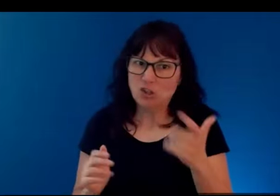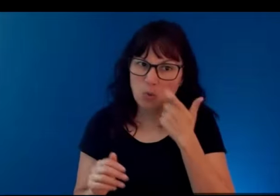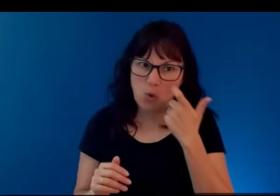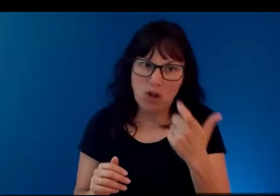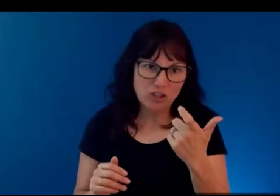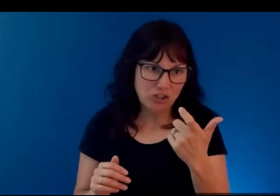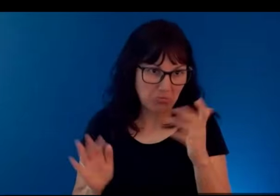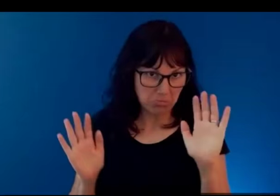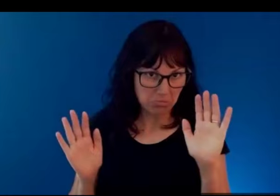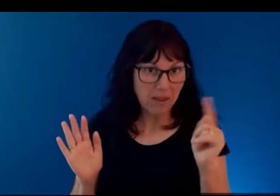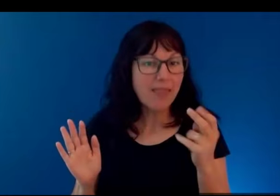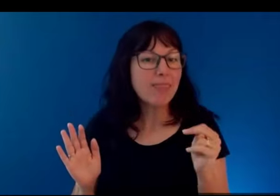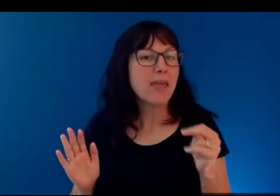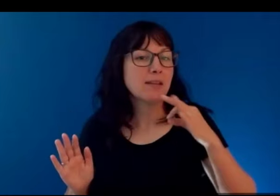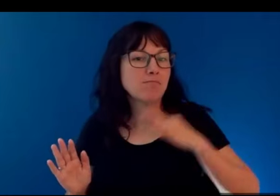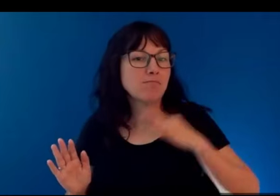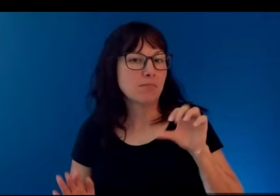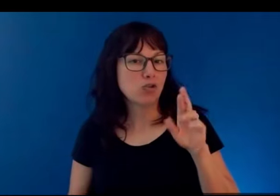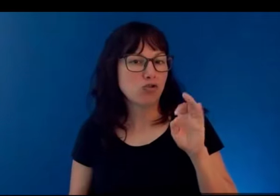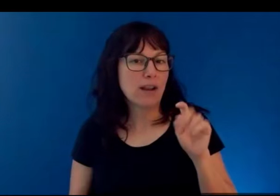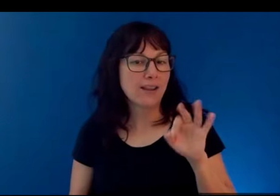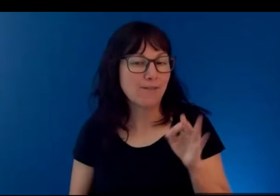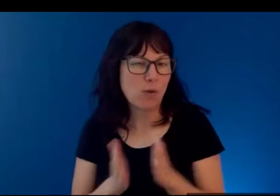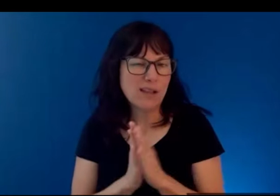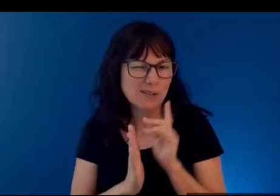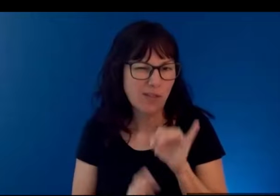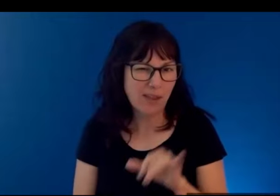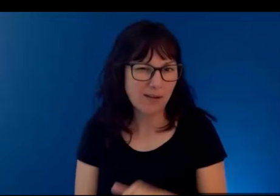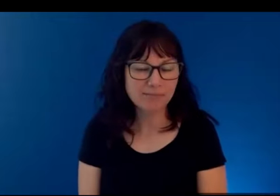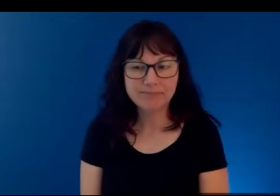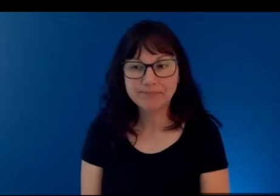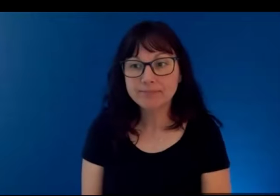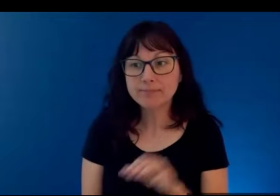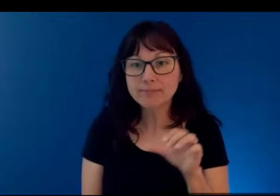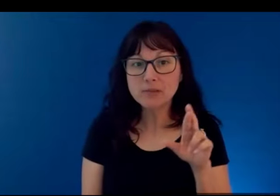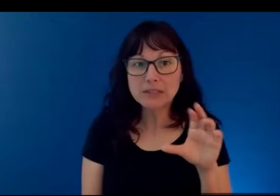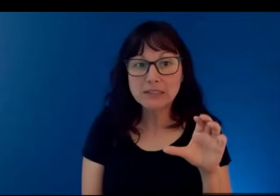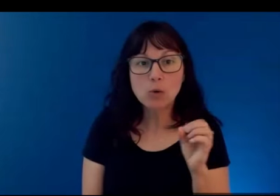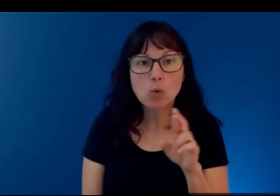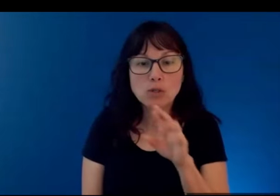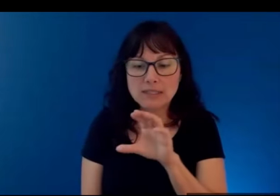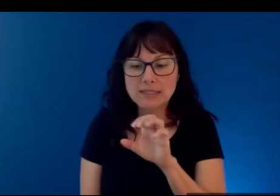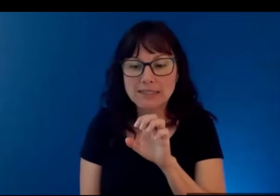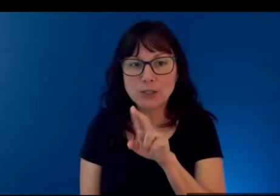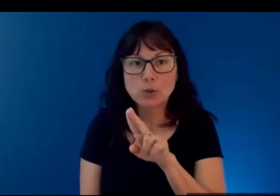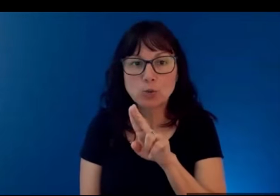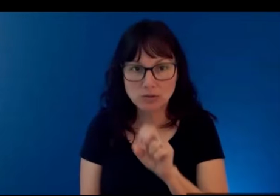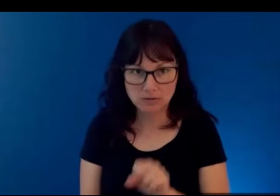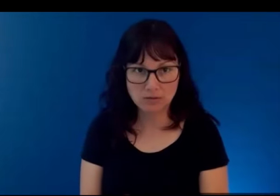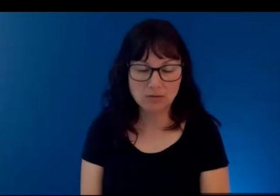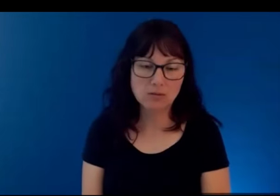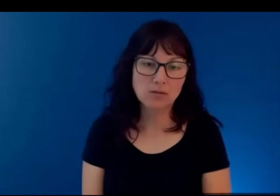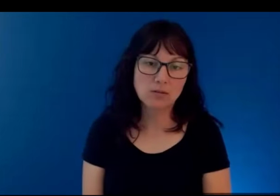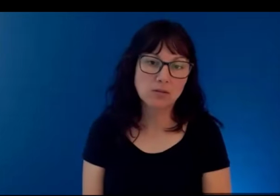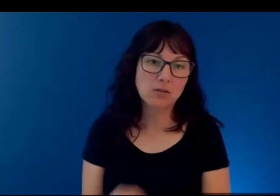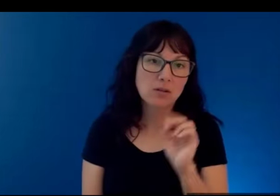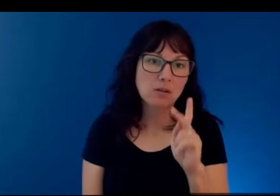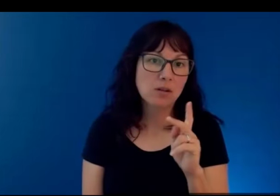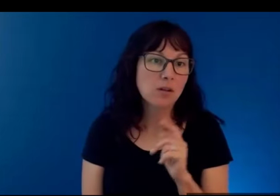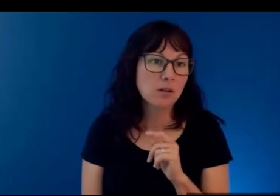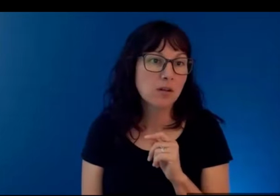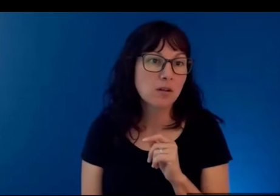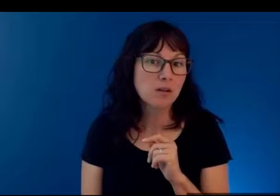in order to get credit if you're asking for credit, CRCs or CEUs. Okay,